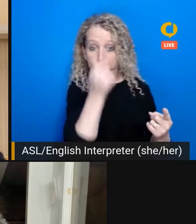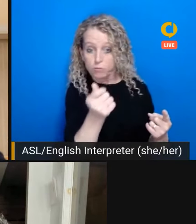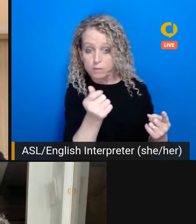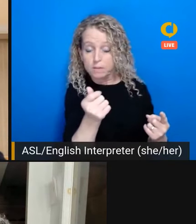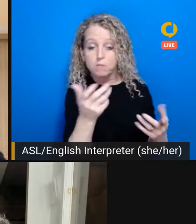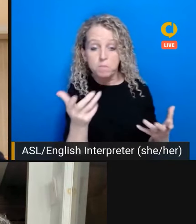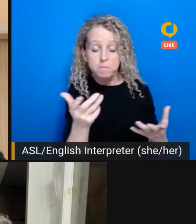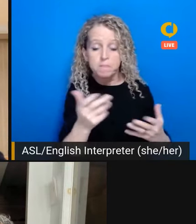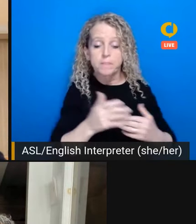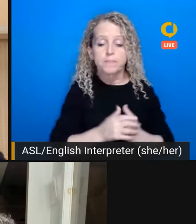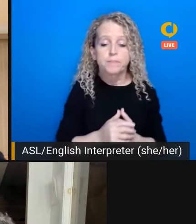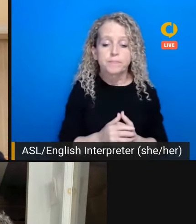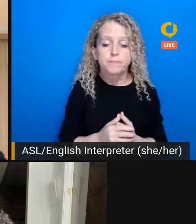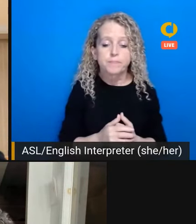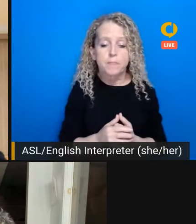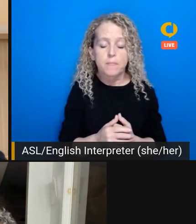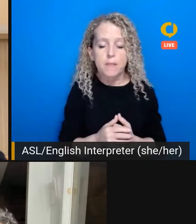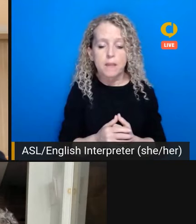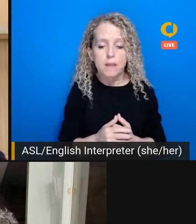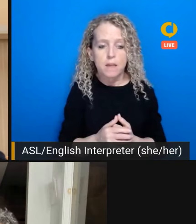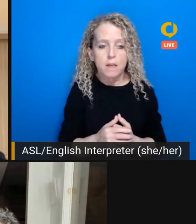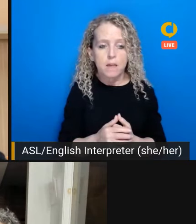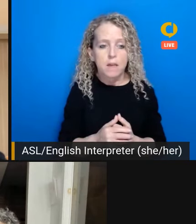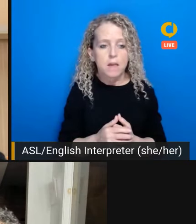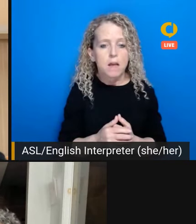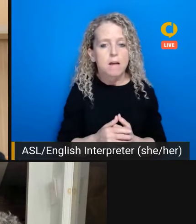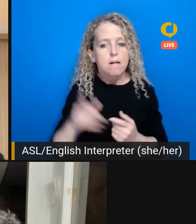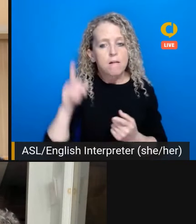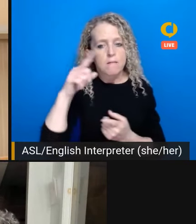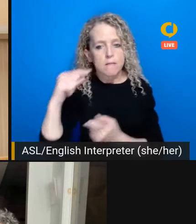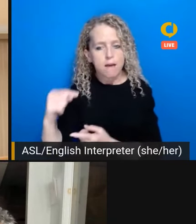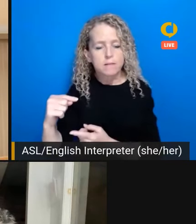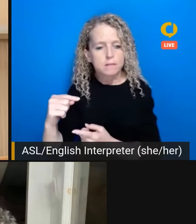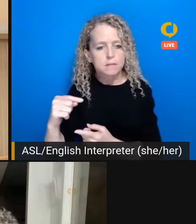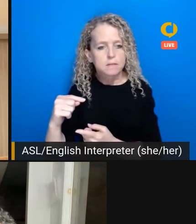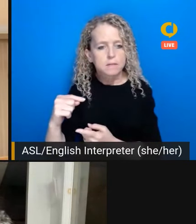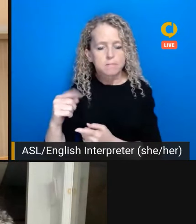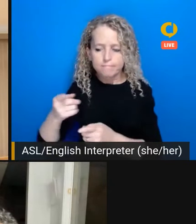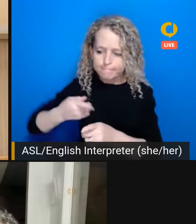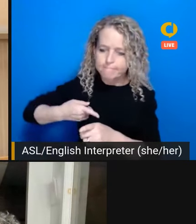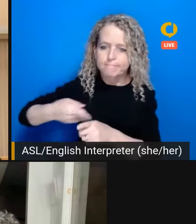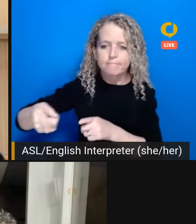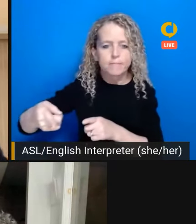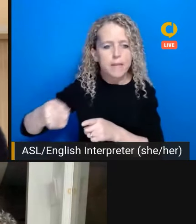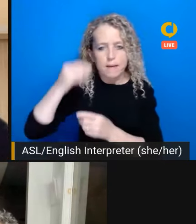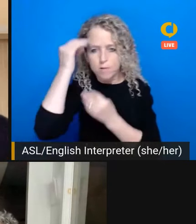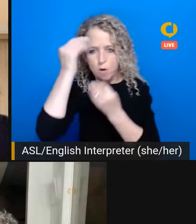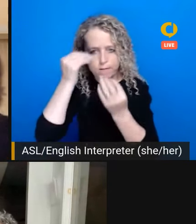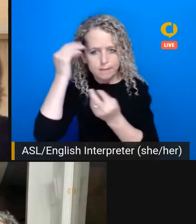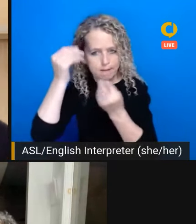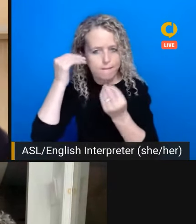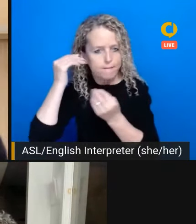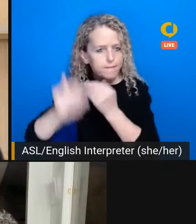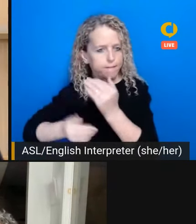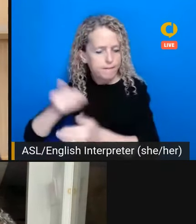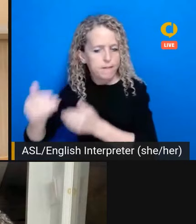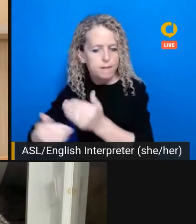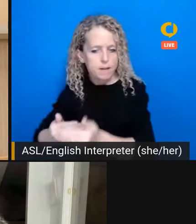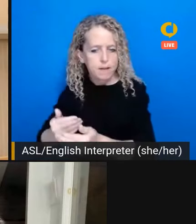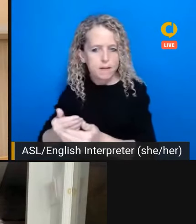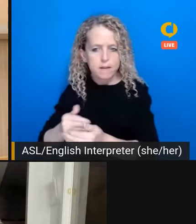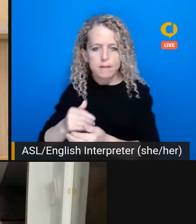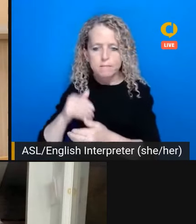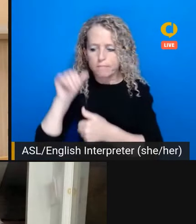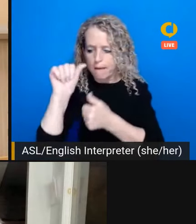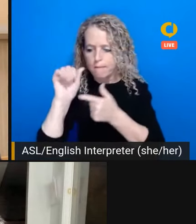from these kind of purely cognitive models of thought, A then to B and then to C,